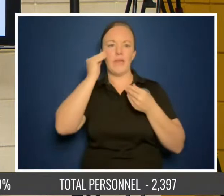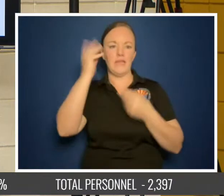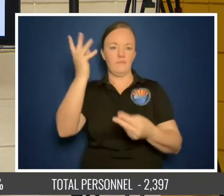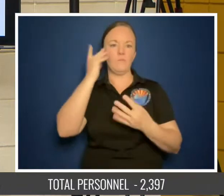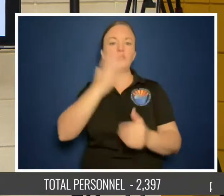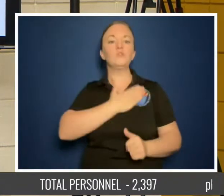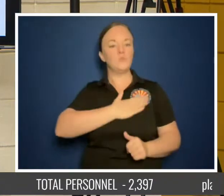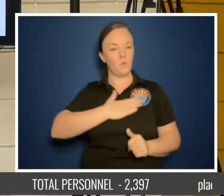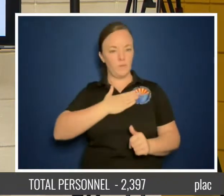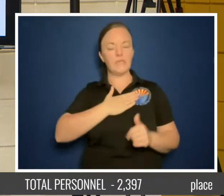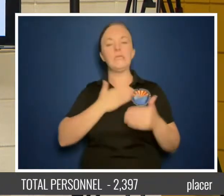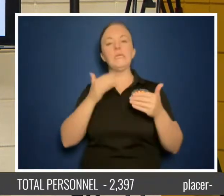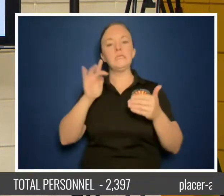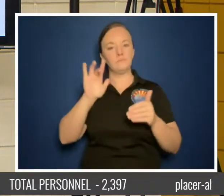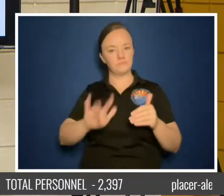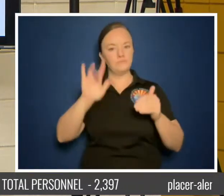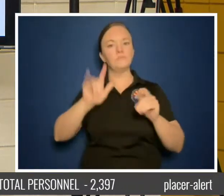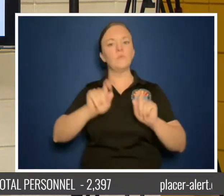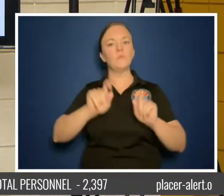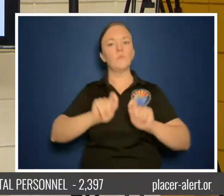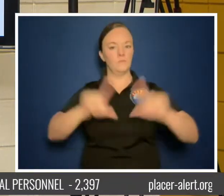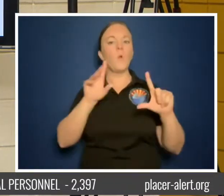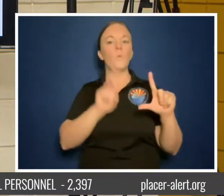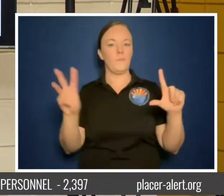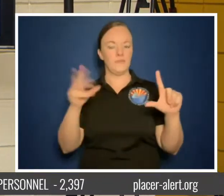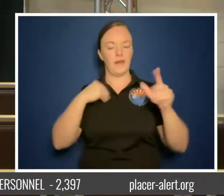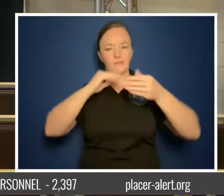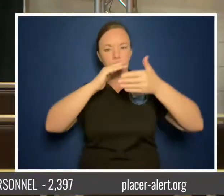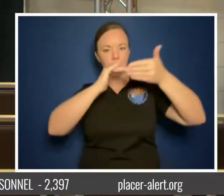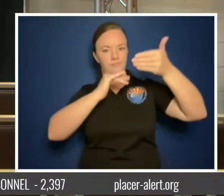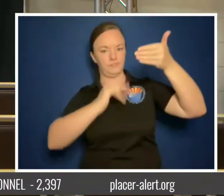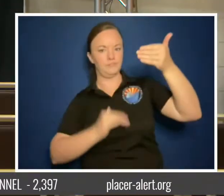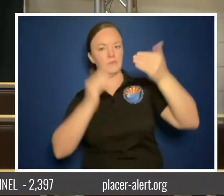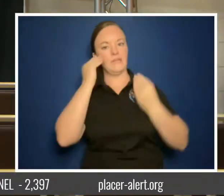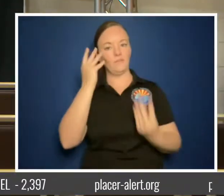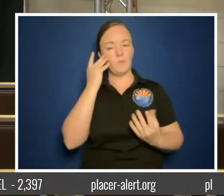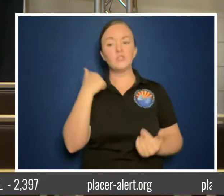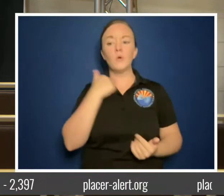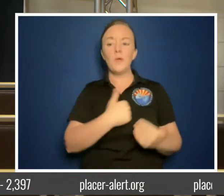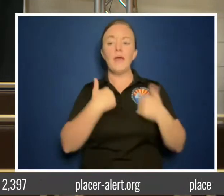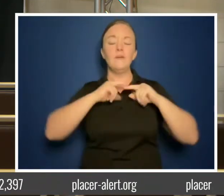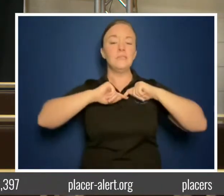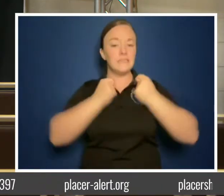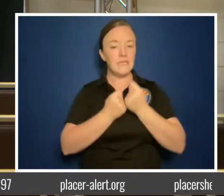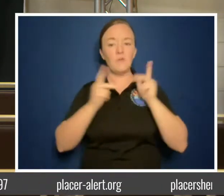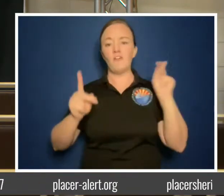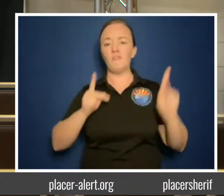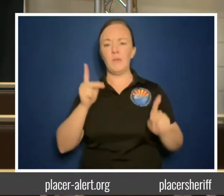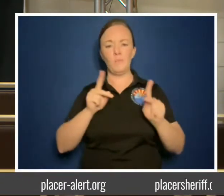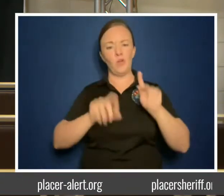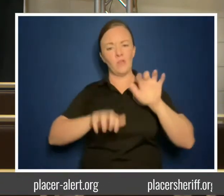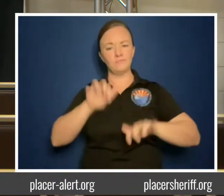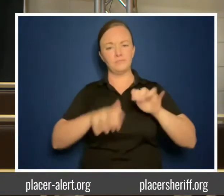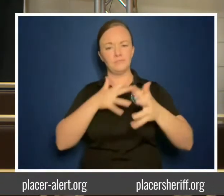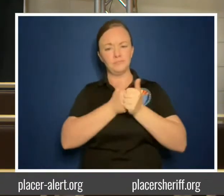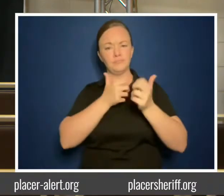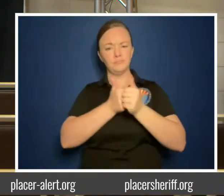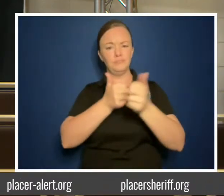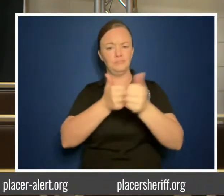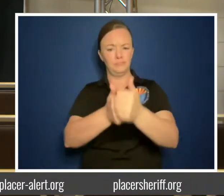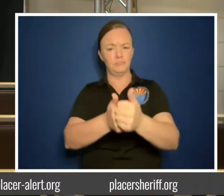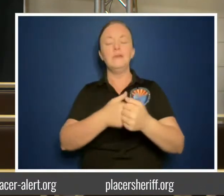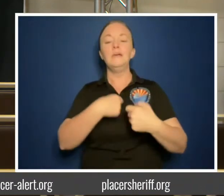this website. It has all this information. We have a team of folks who are constantly updating it to make sure that you have the best and most